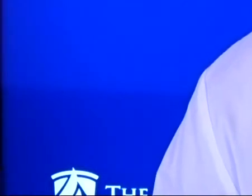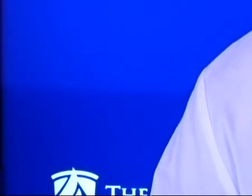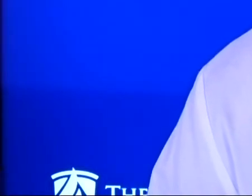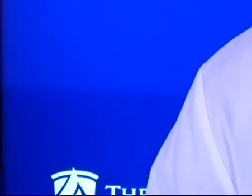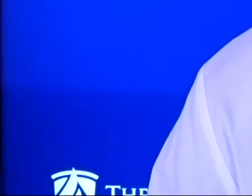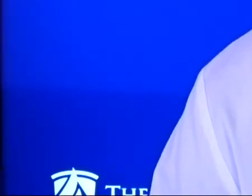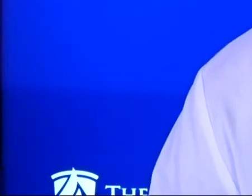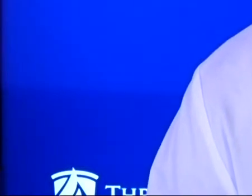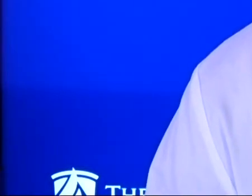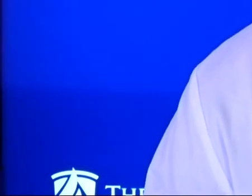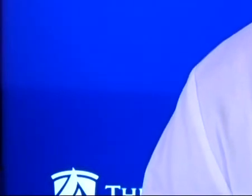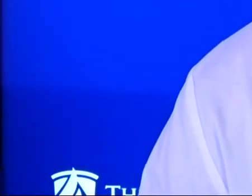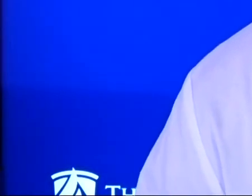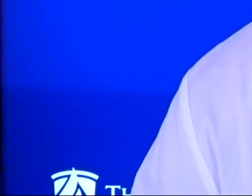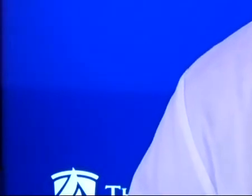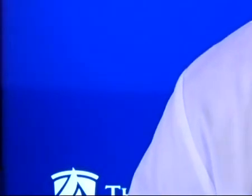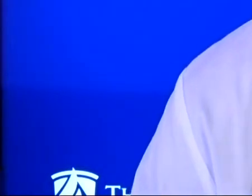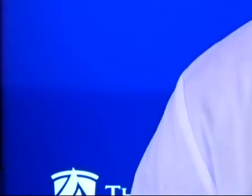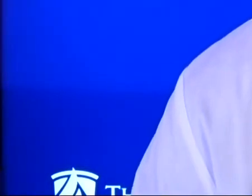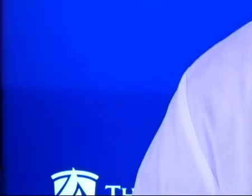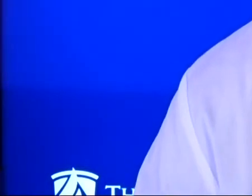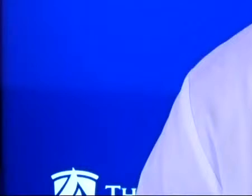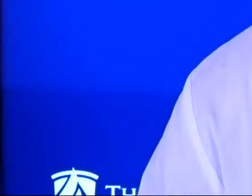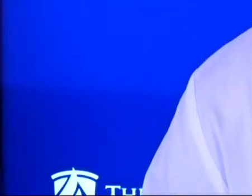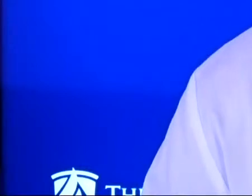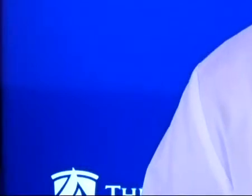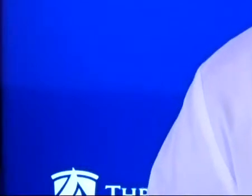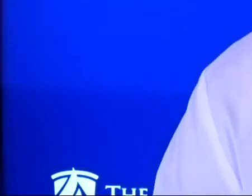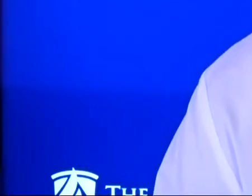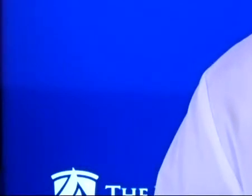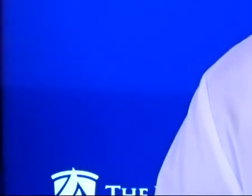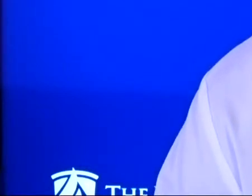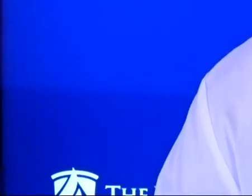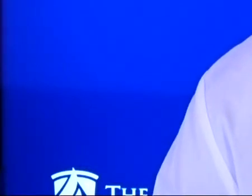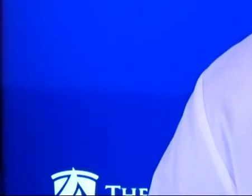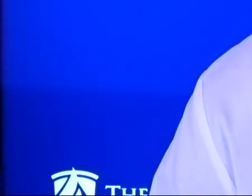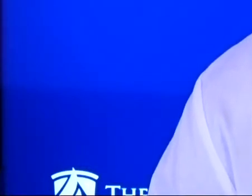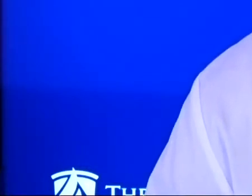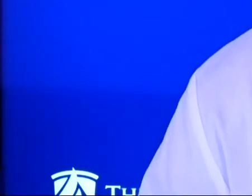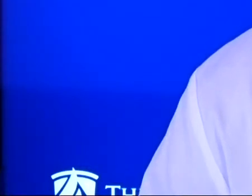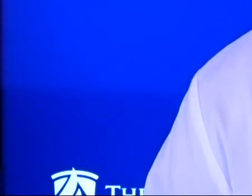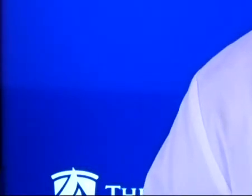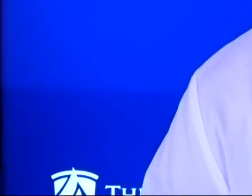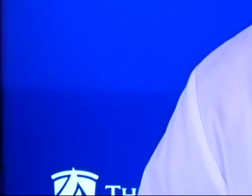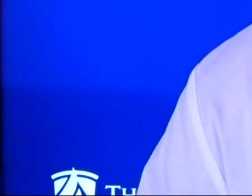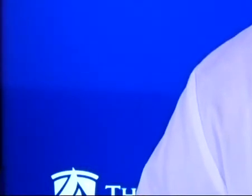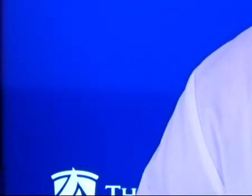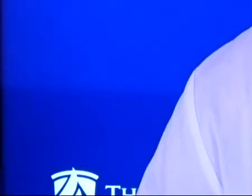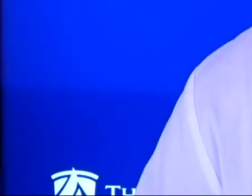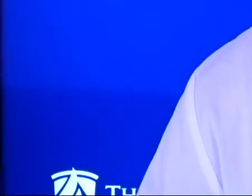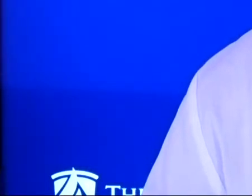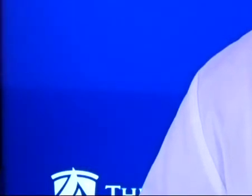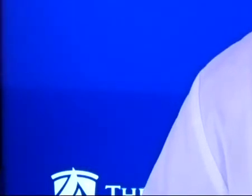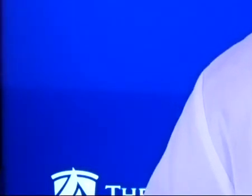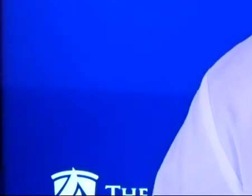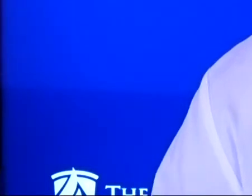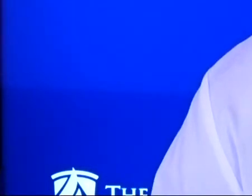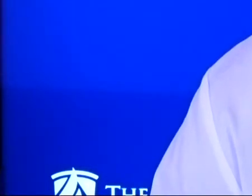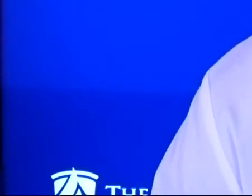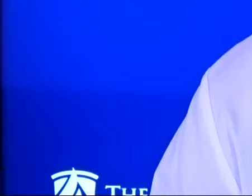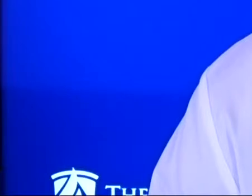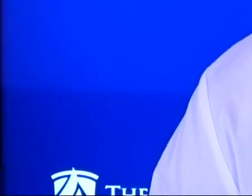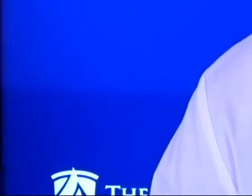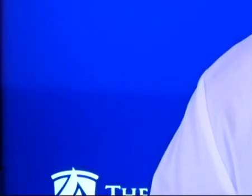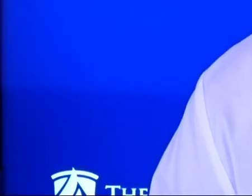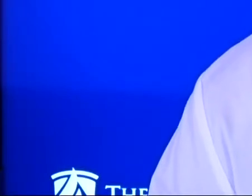in hospitalization. But the question was, what was the recommendation? That's the recommendation, but we also understand